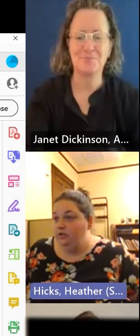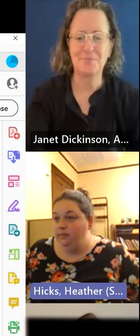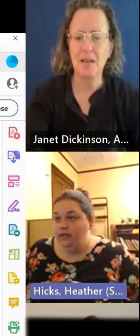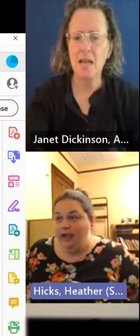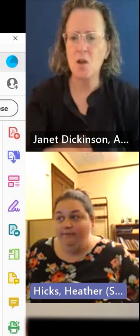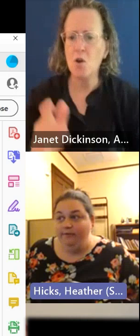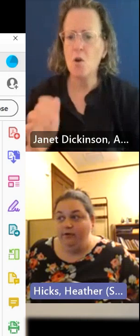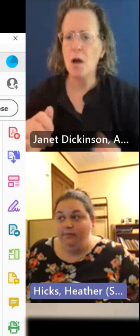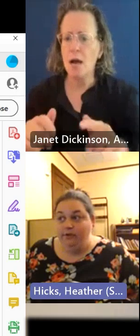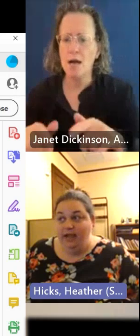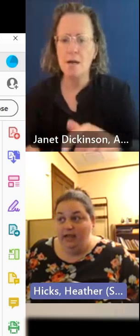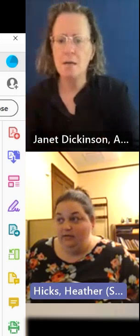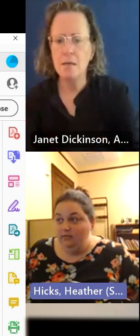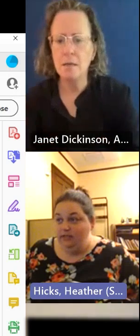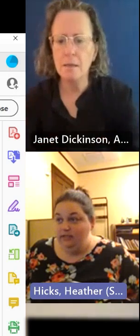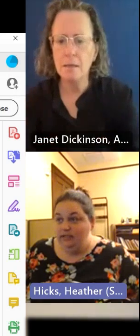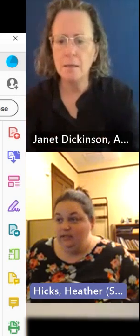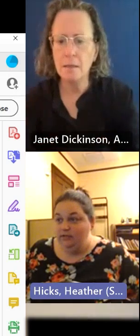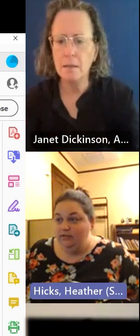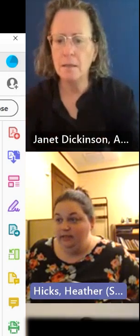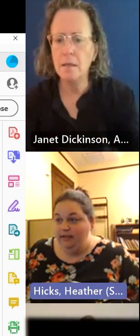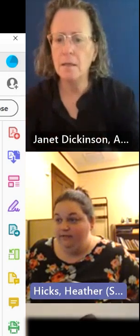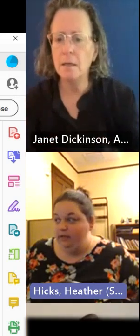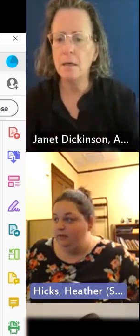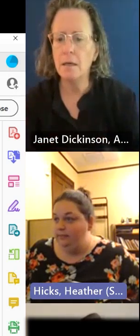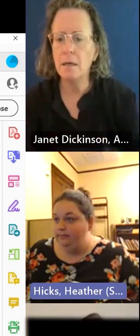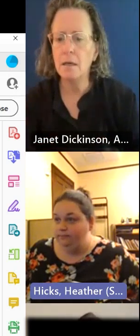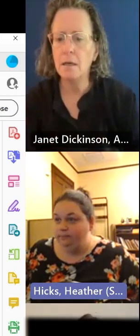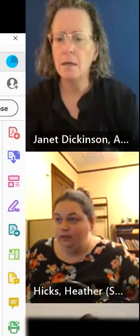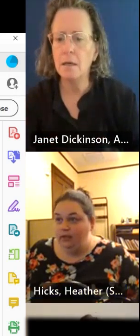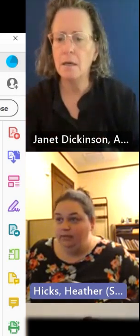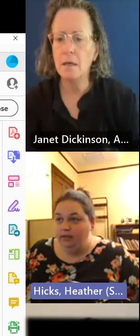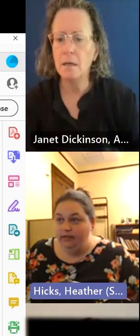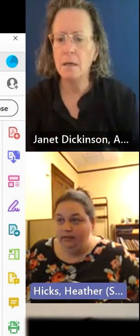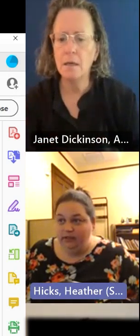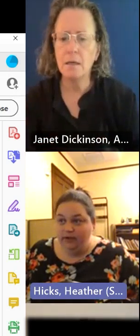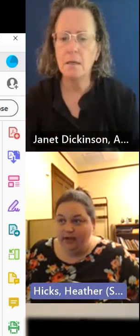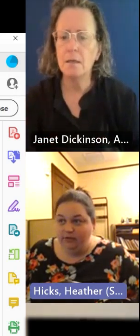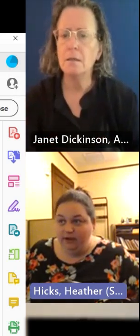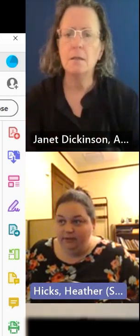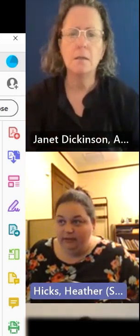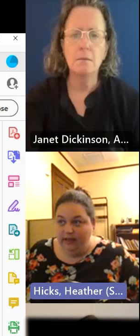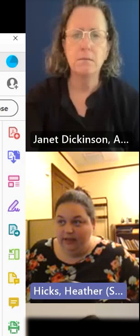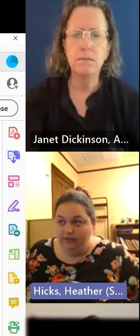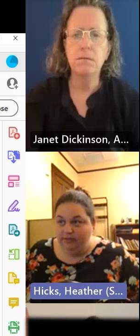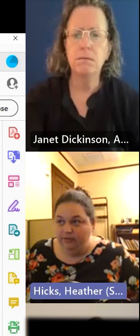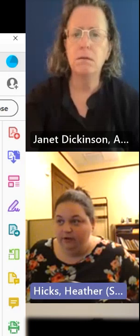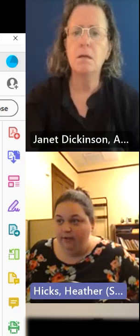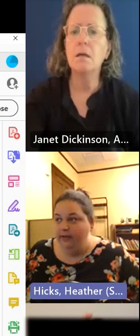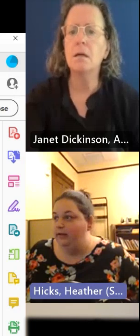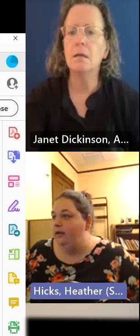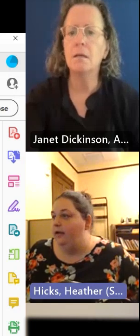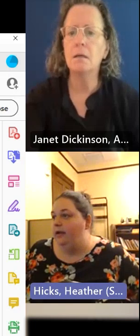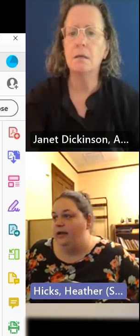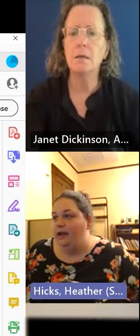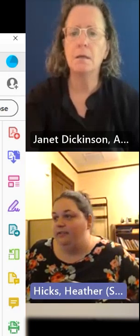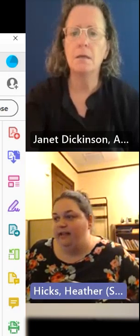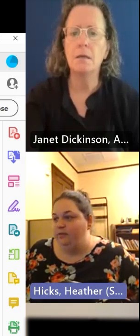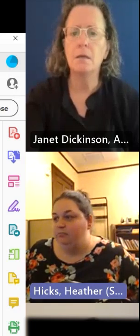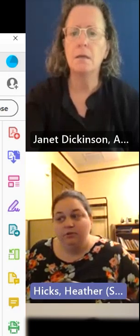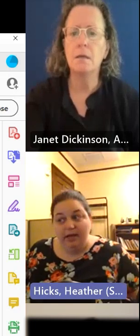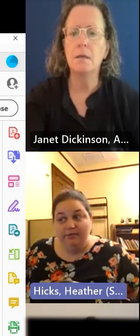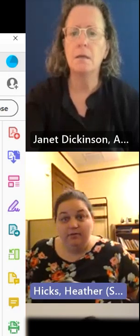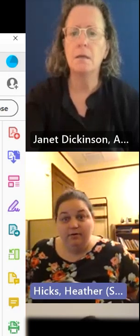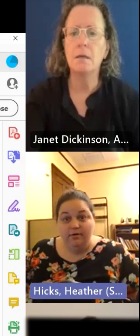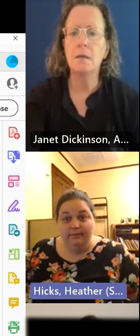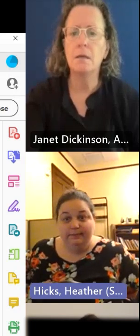image should be after number 10 we see. So it should be 11. I'm going to literally drag and drop. The little line shows up and drop it. And now it's